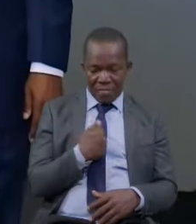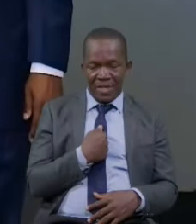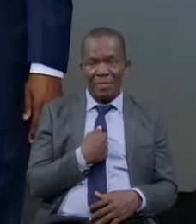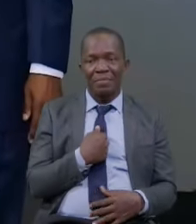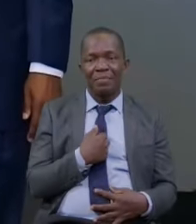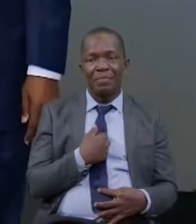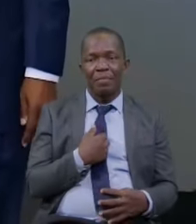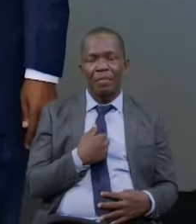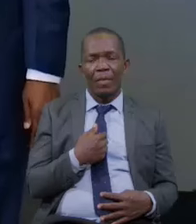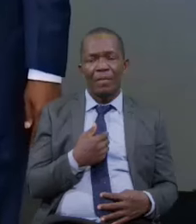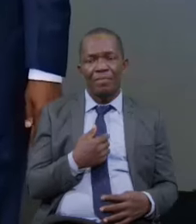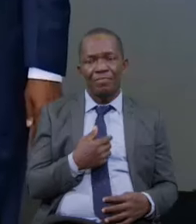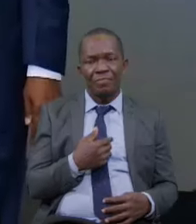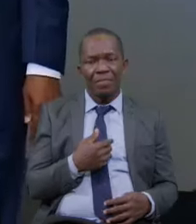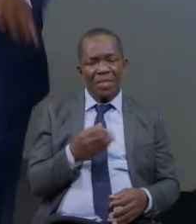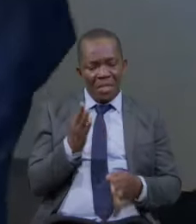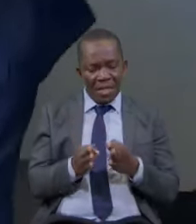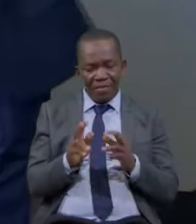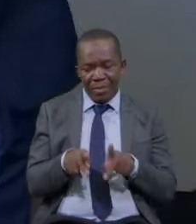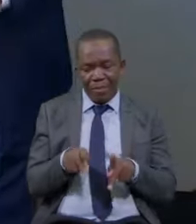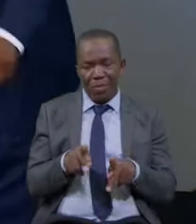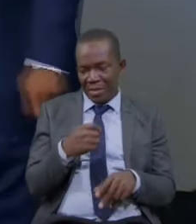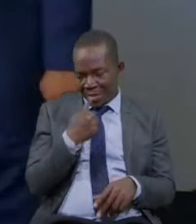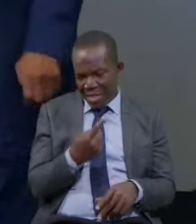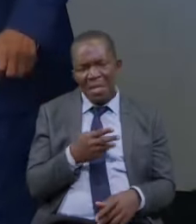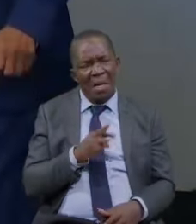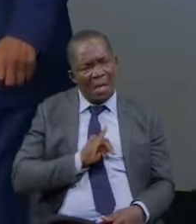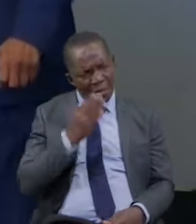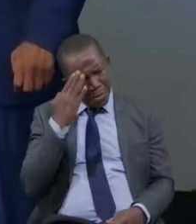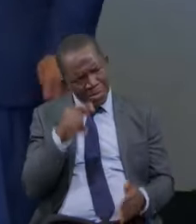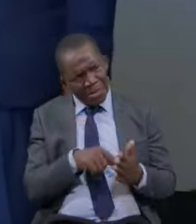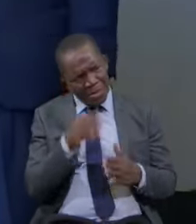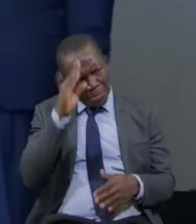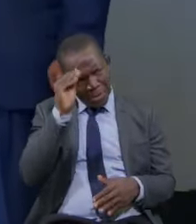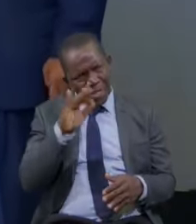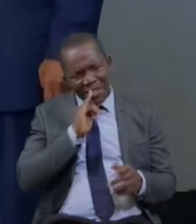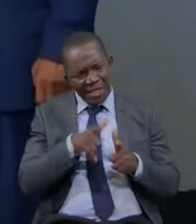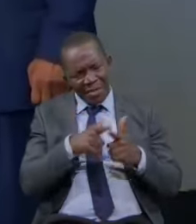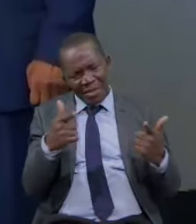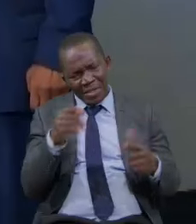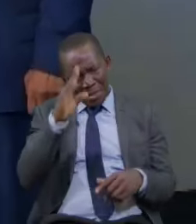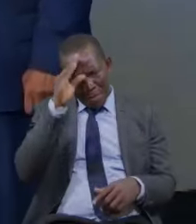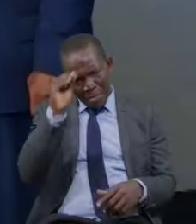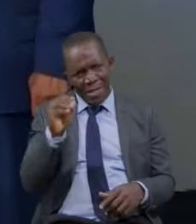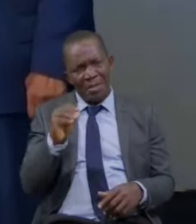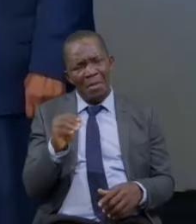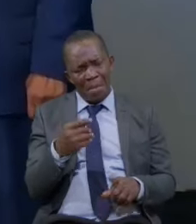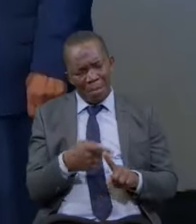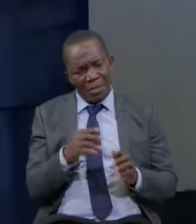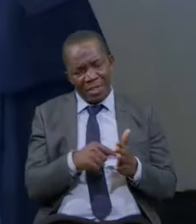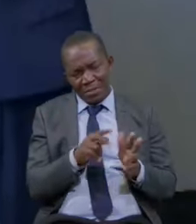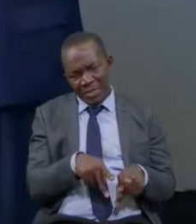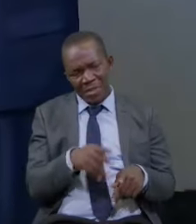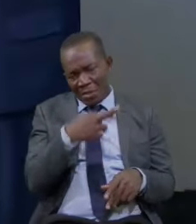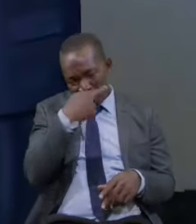he steals, he takes church money. He couldn't have said, be ye followers of me. If he